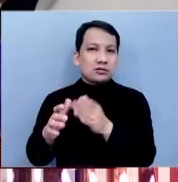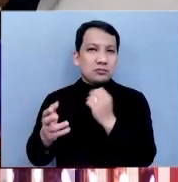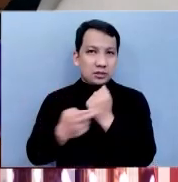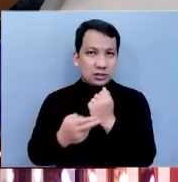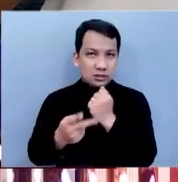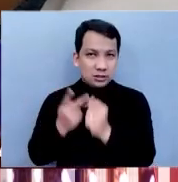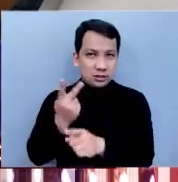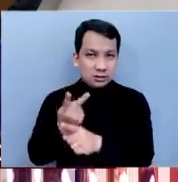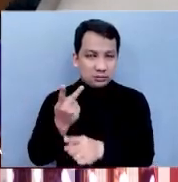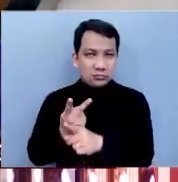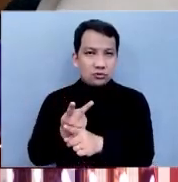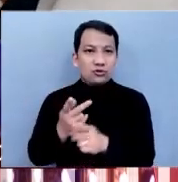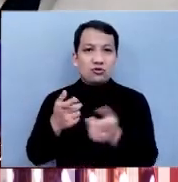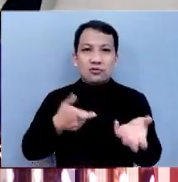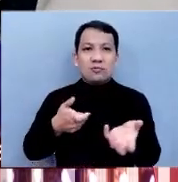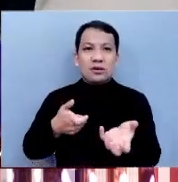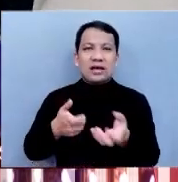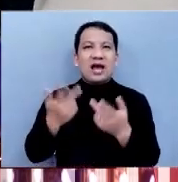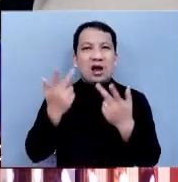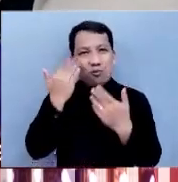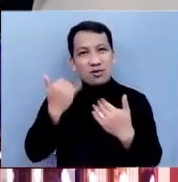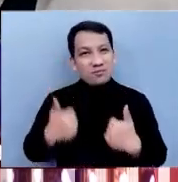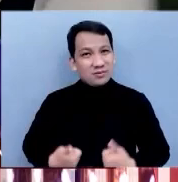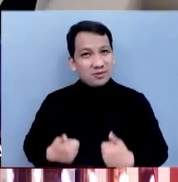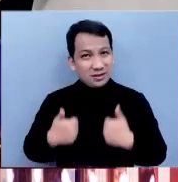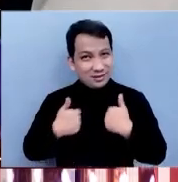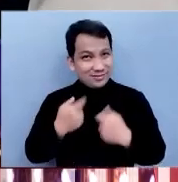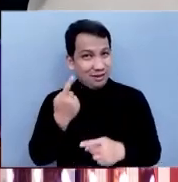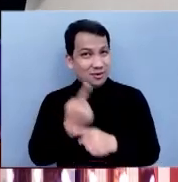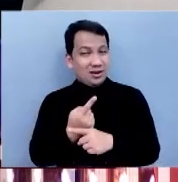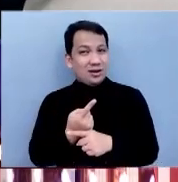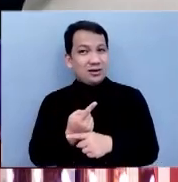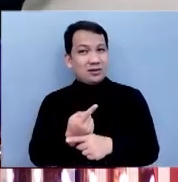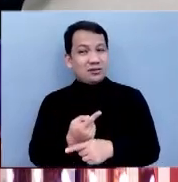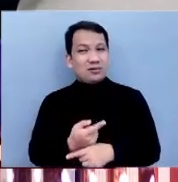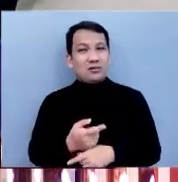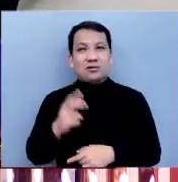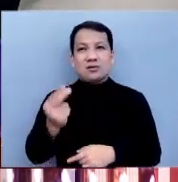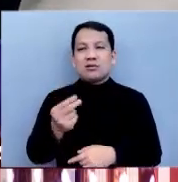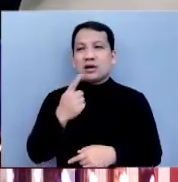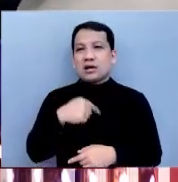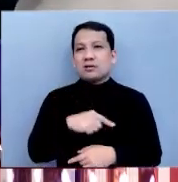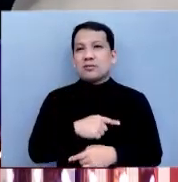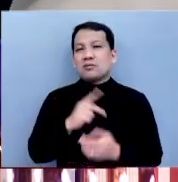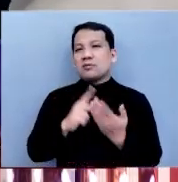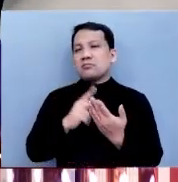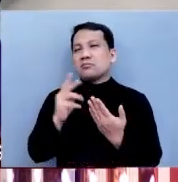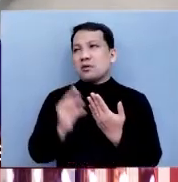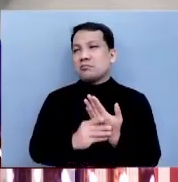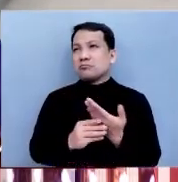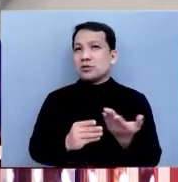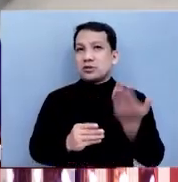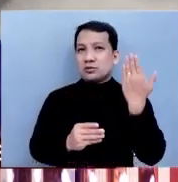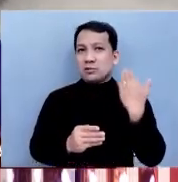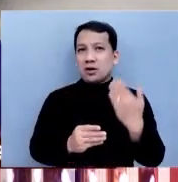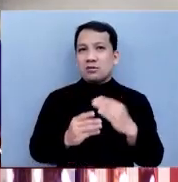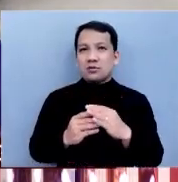may address eh. Okay. Oh, di ba? Ano kasi, when we started out with the program, noon,